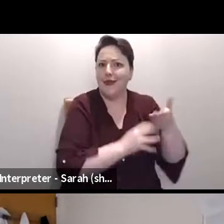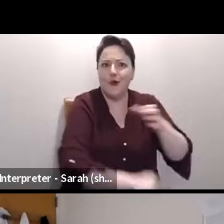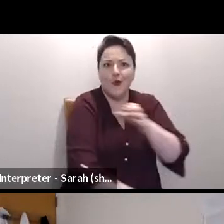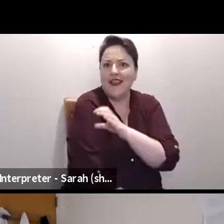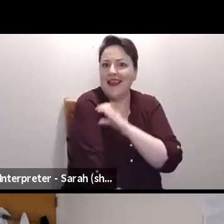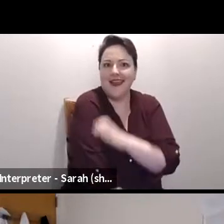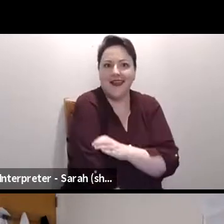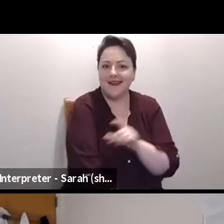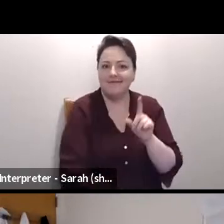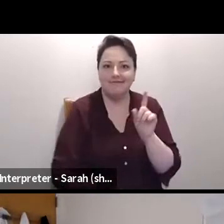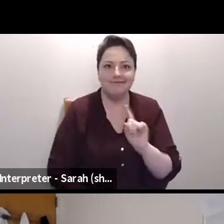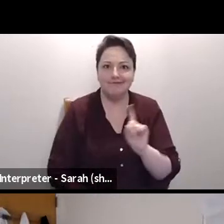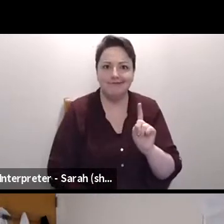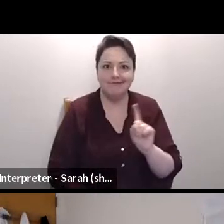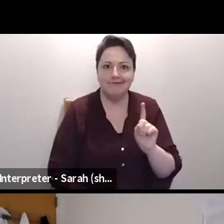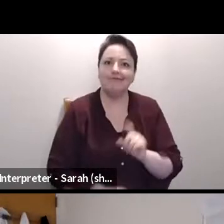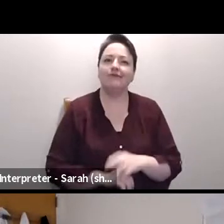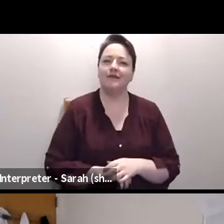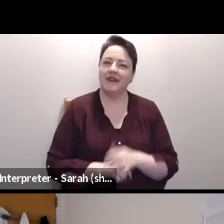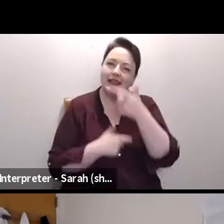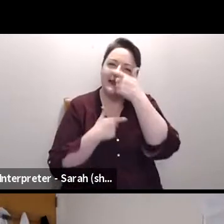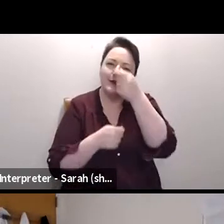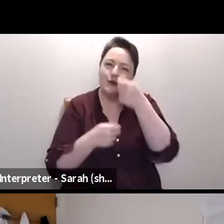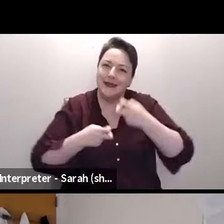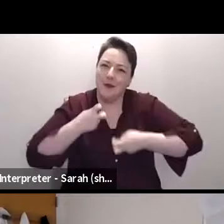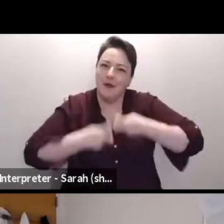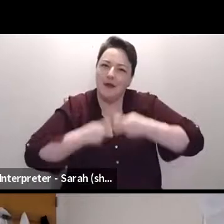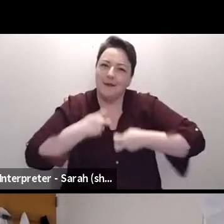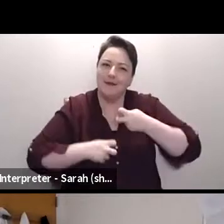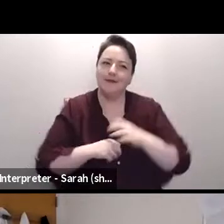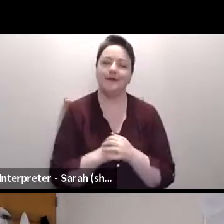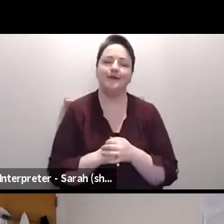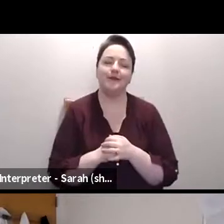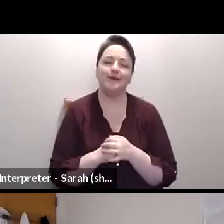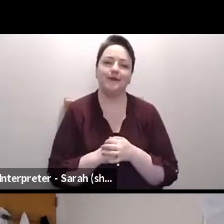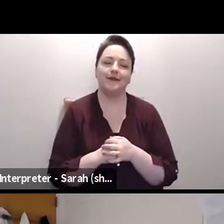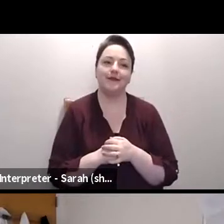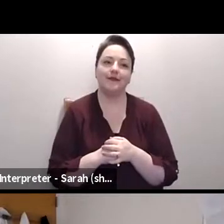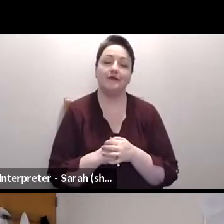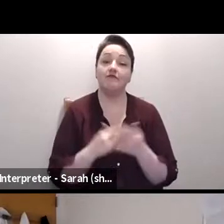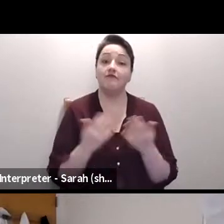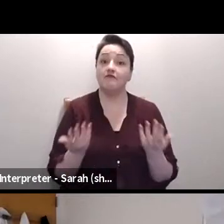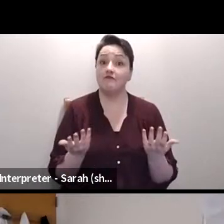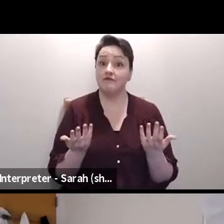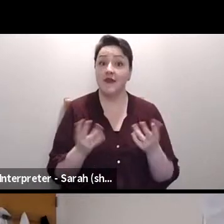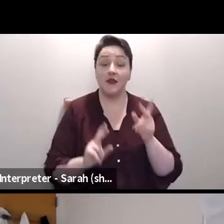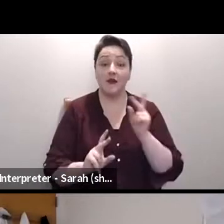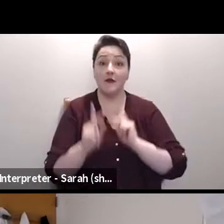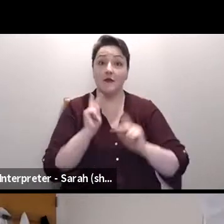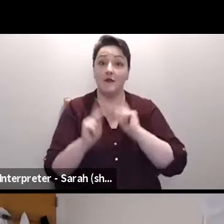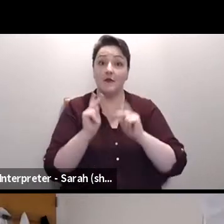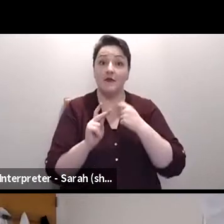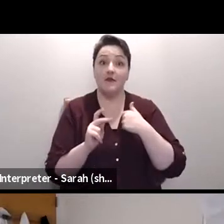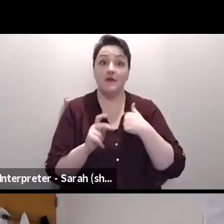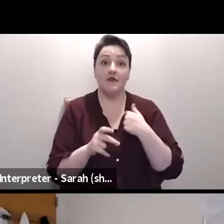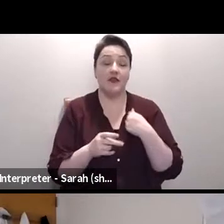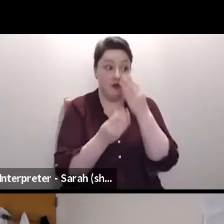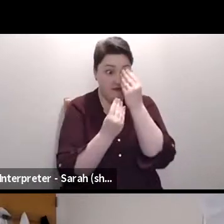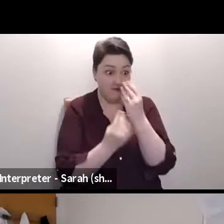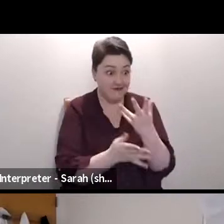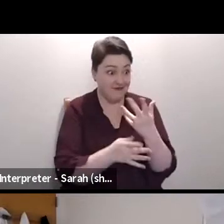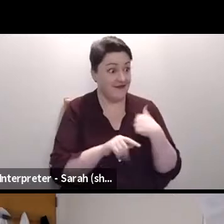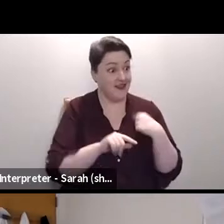So it's an interesting problem, I think. And if we direct people to local pharmacies and things, or places that might be